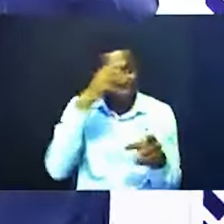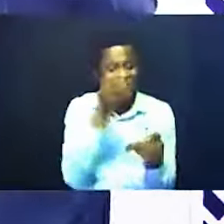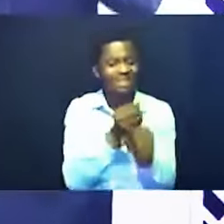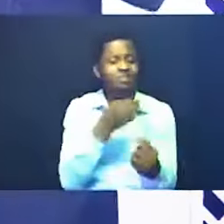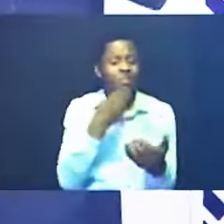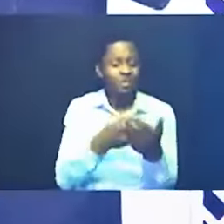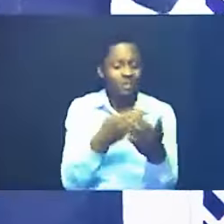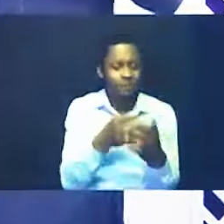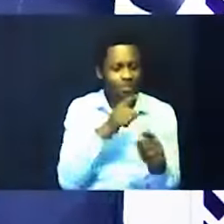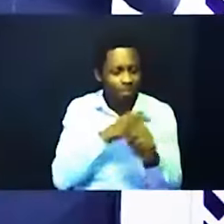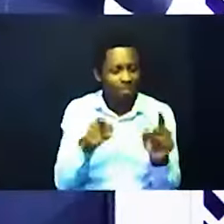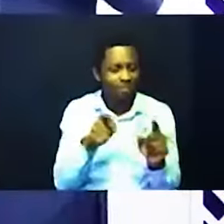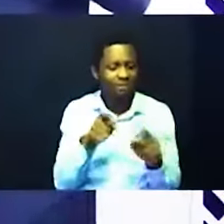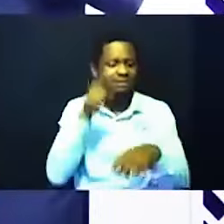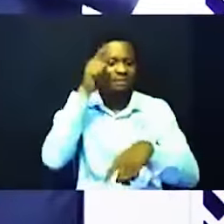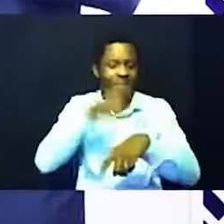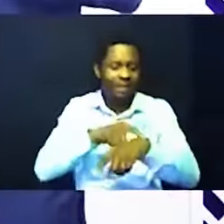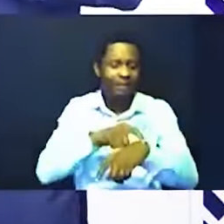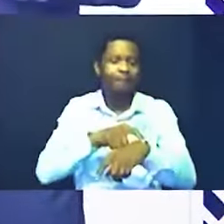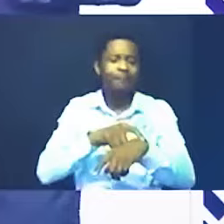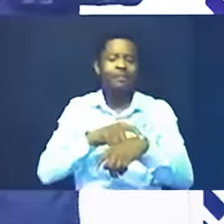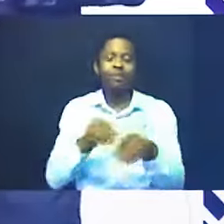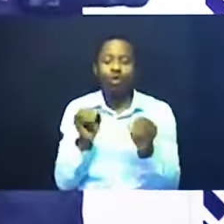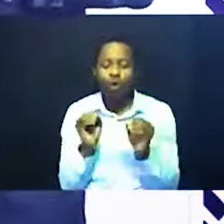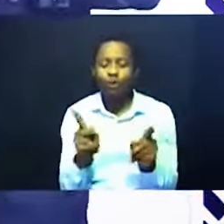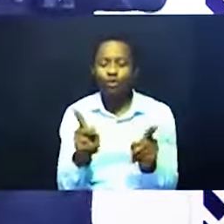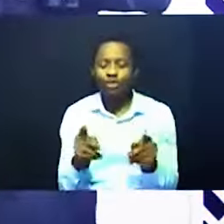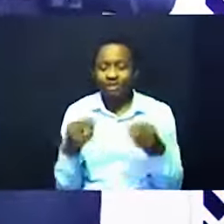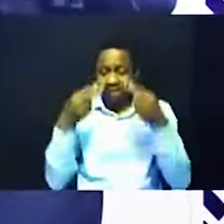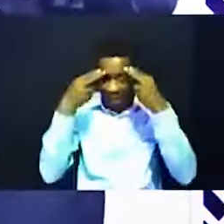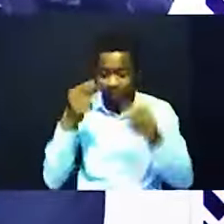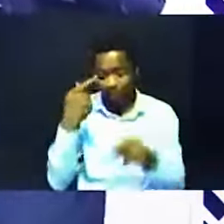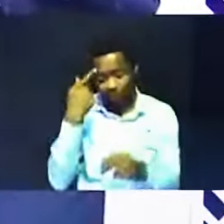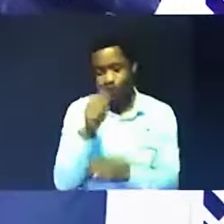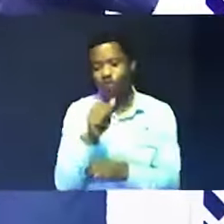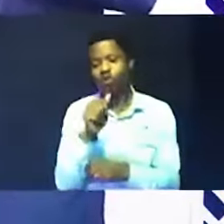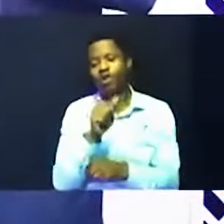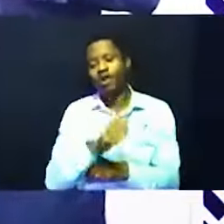what the race is not always won by the